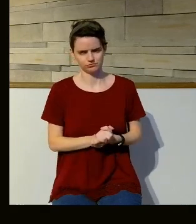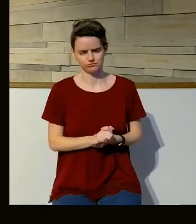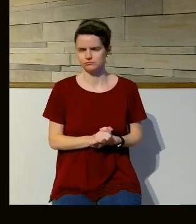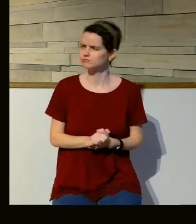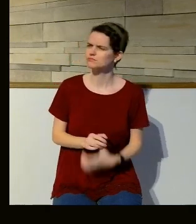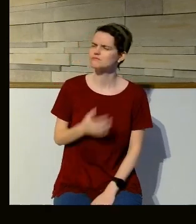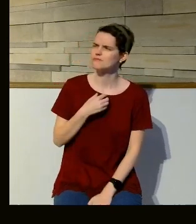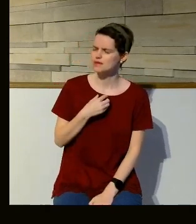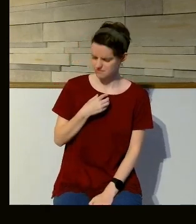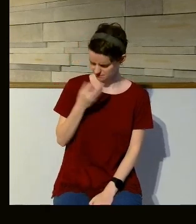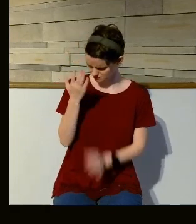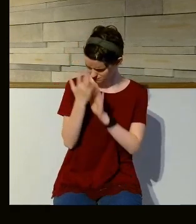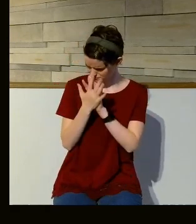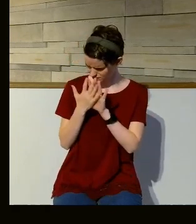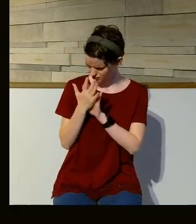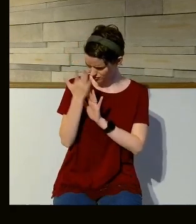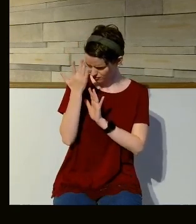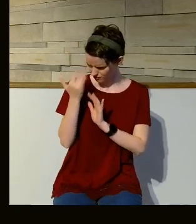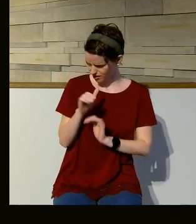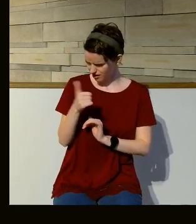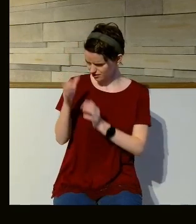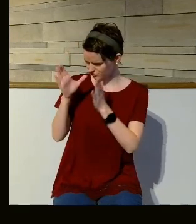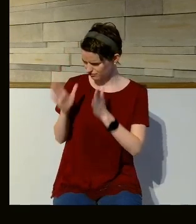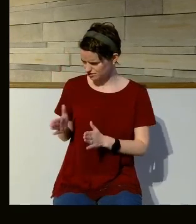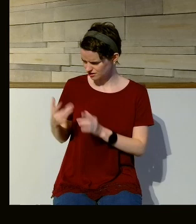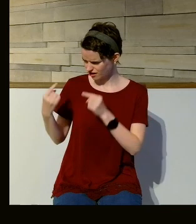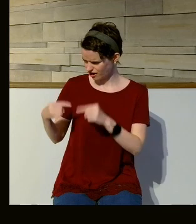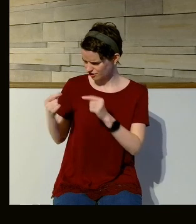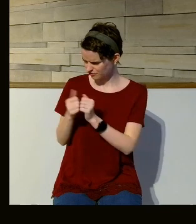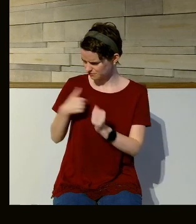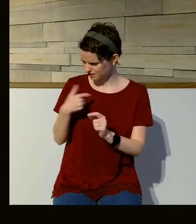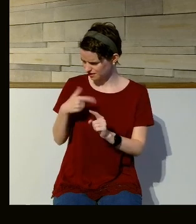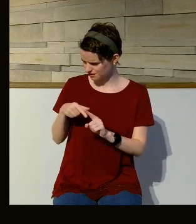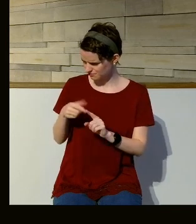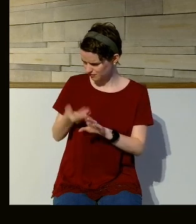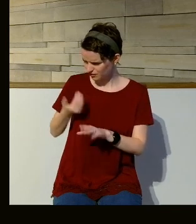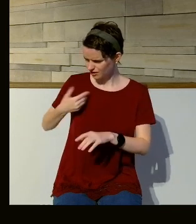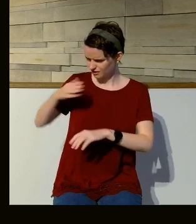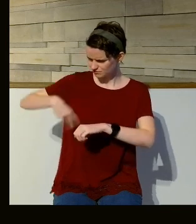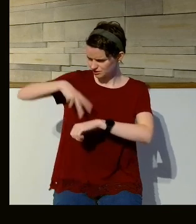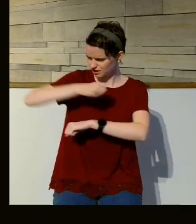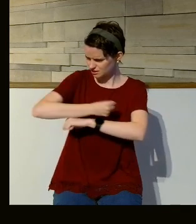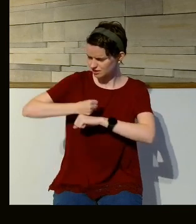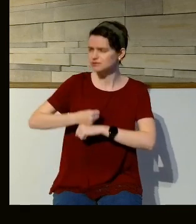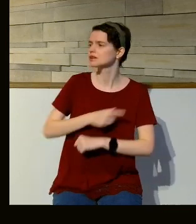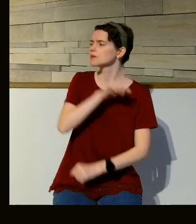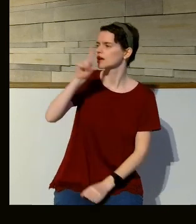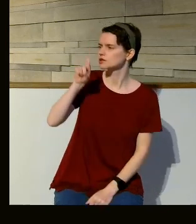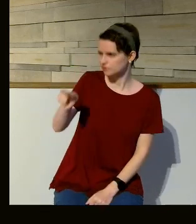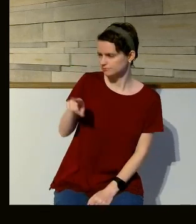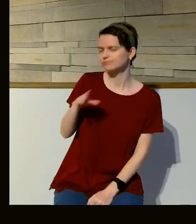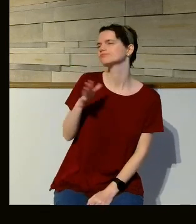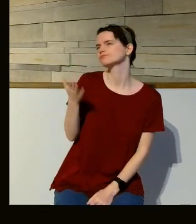I mean, I was a little confused as to why another Christian would want to argue with me prior to serving with me on stage, but I said, let me ask you a question